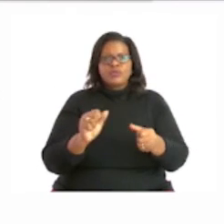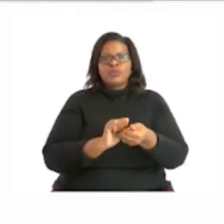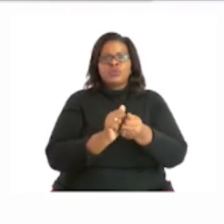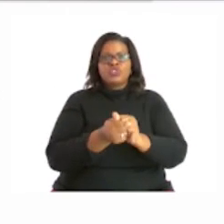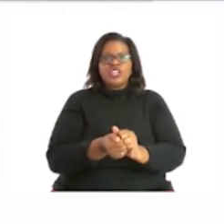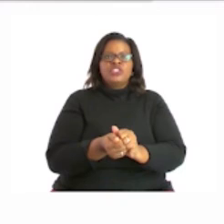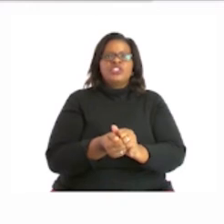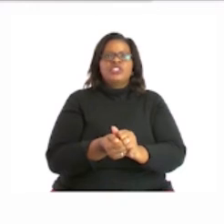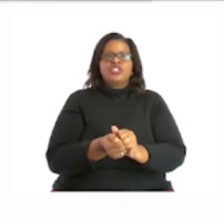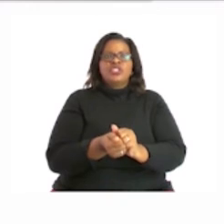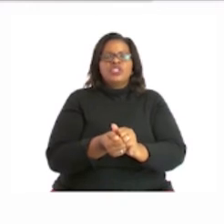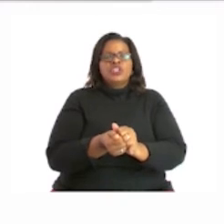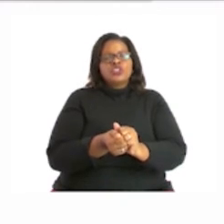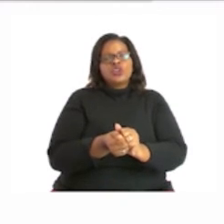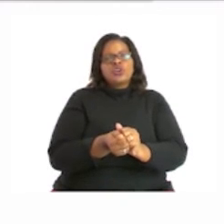7, and